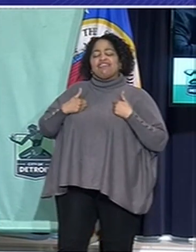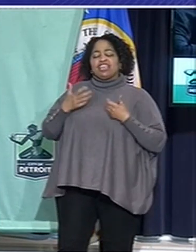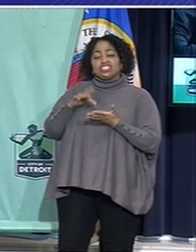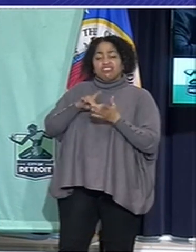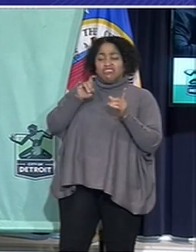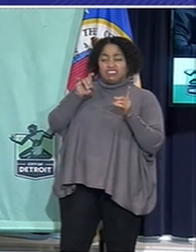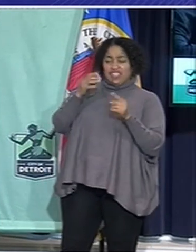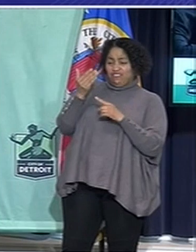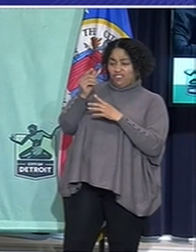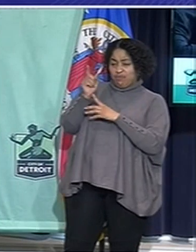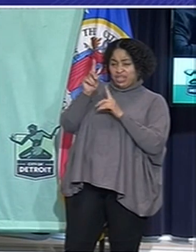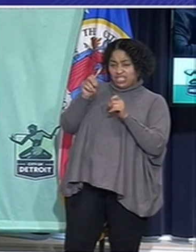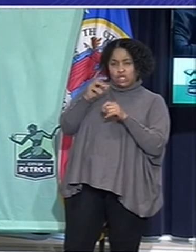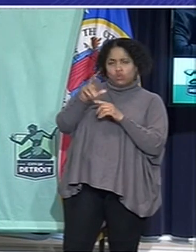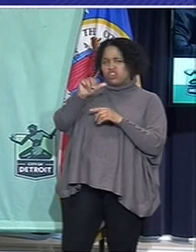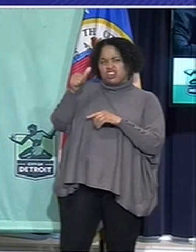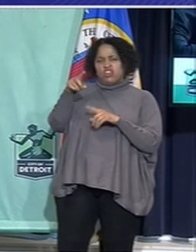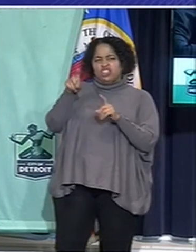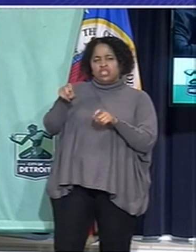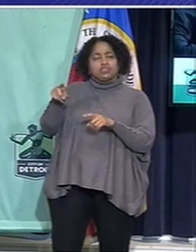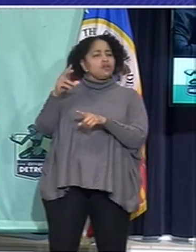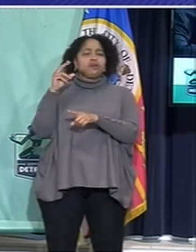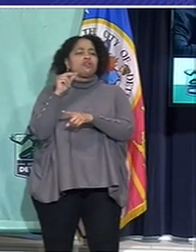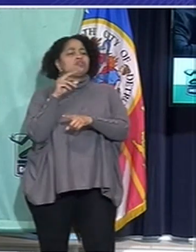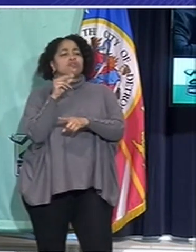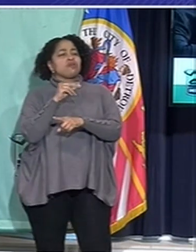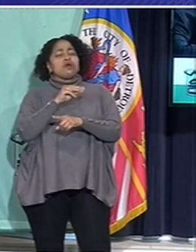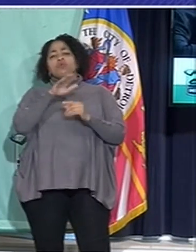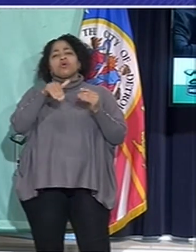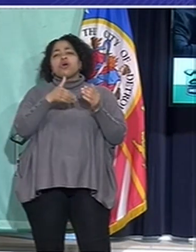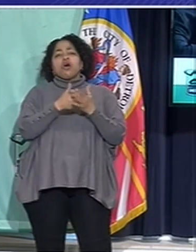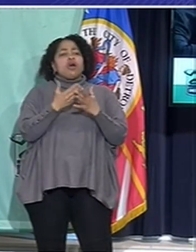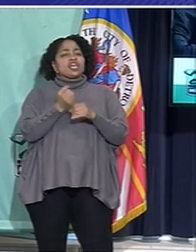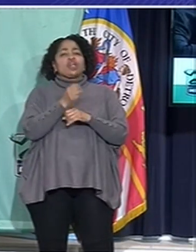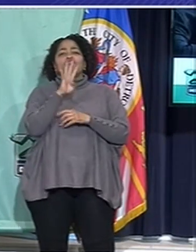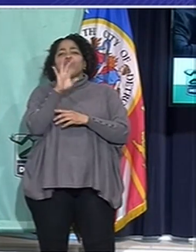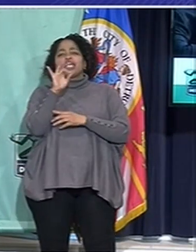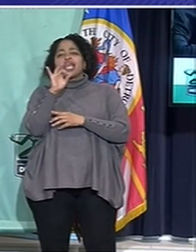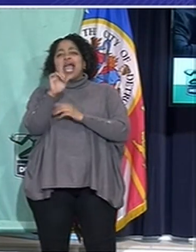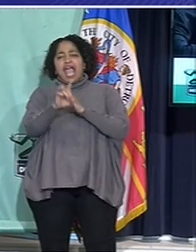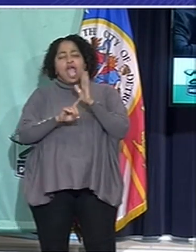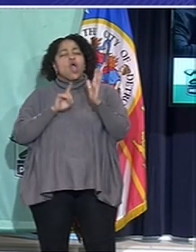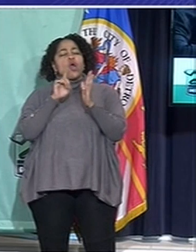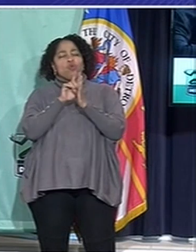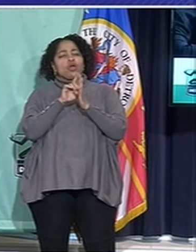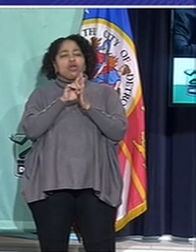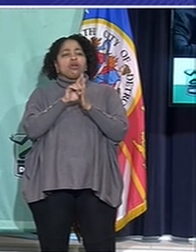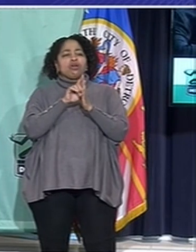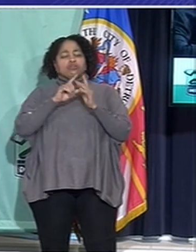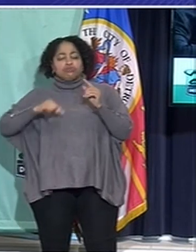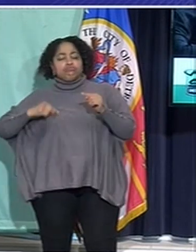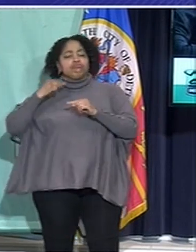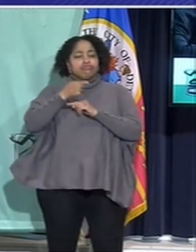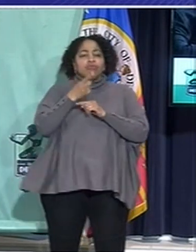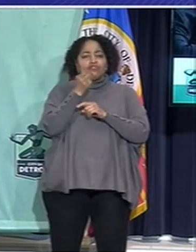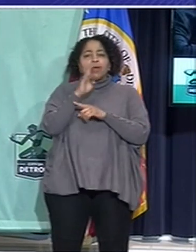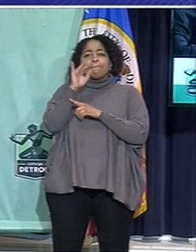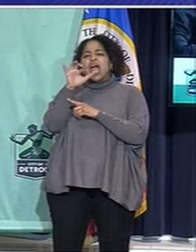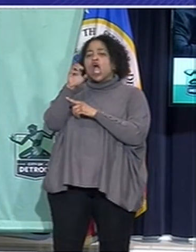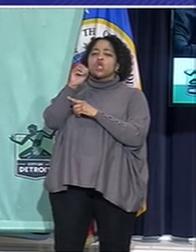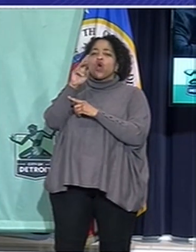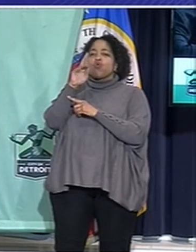like the 15-minute tests, or no. Another? No, but we now are getting 48-hour turnaround time out of BioReference Lab in New